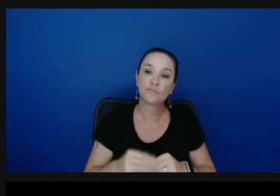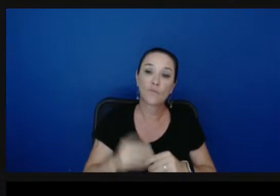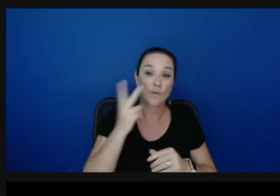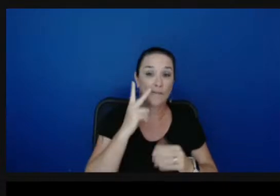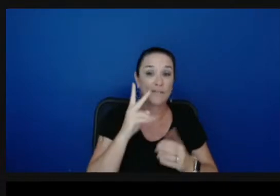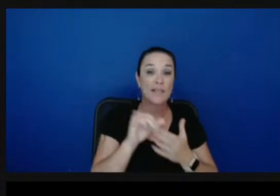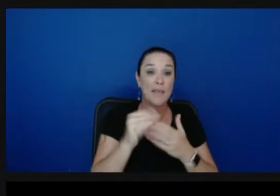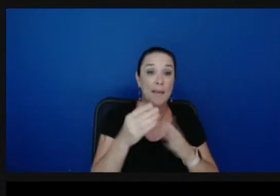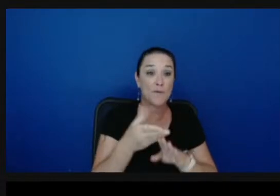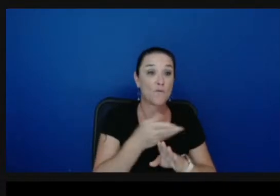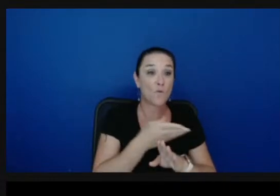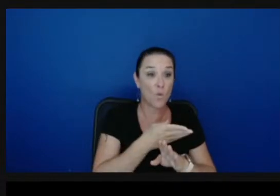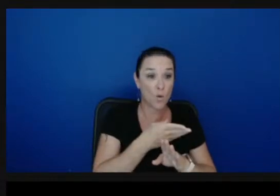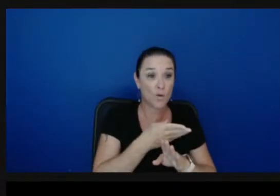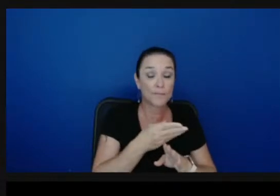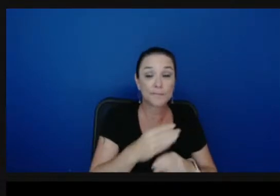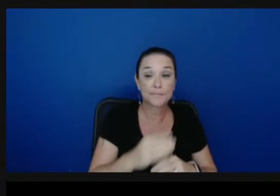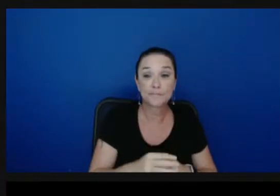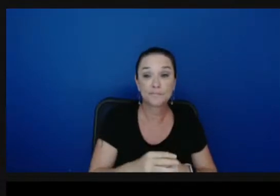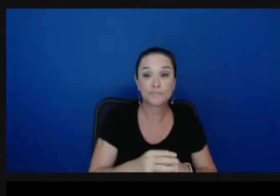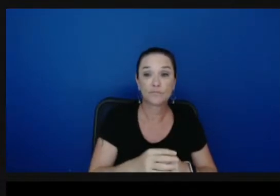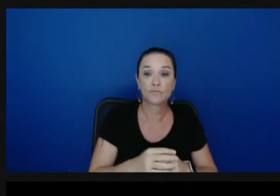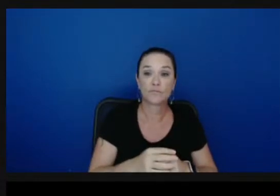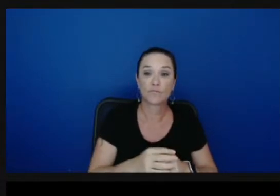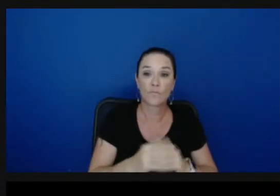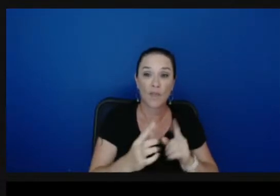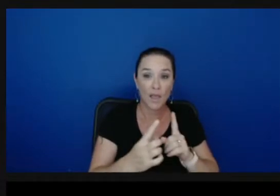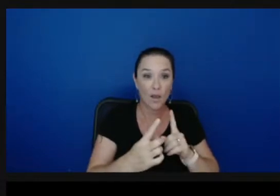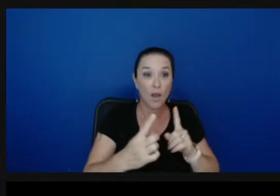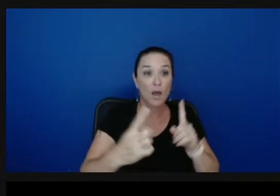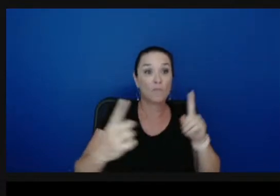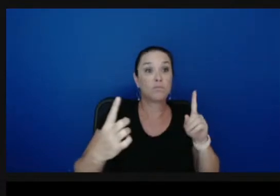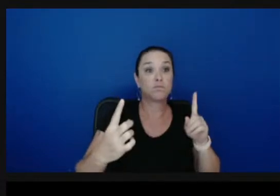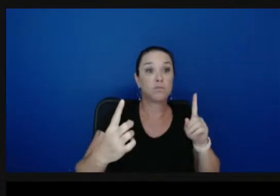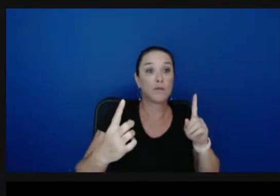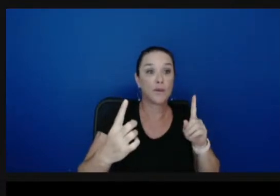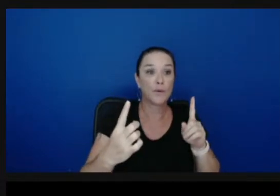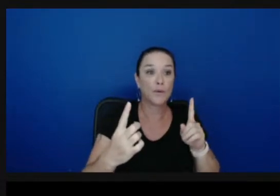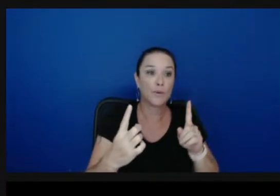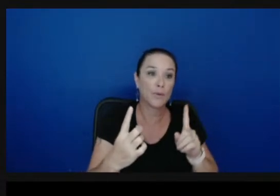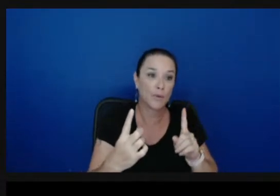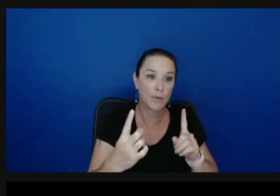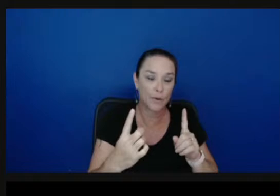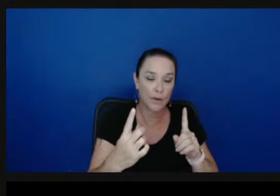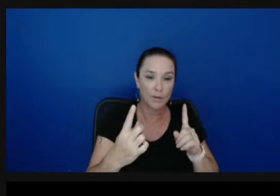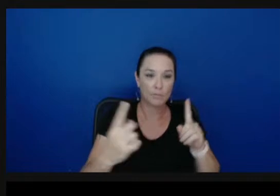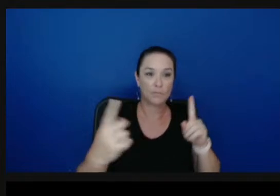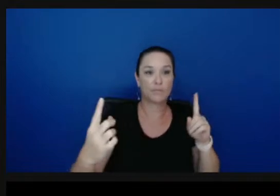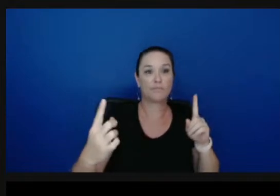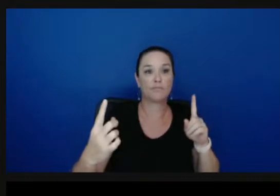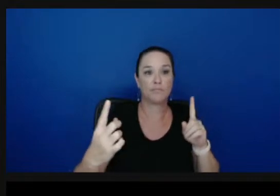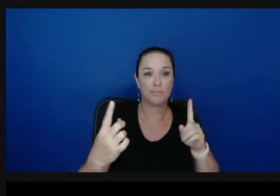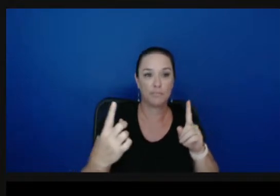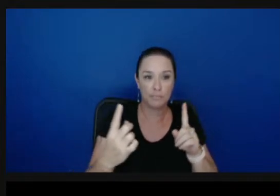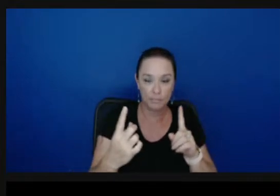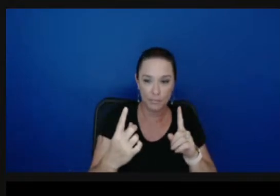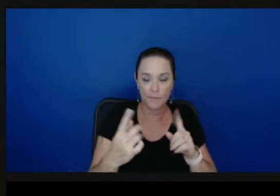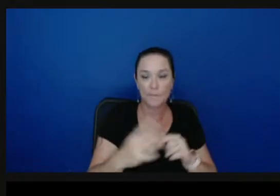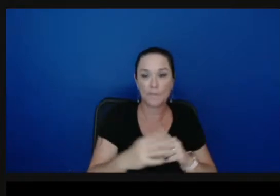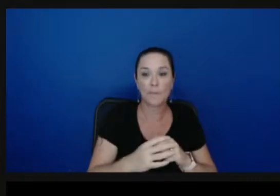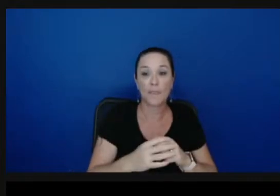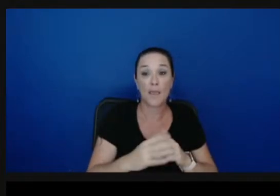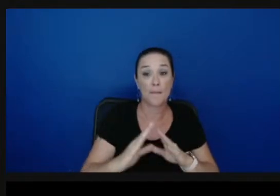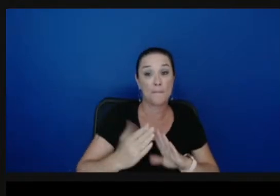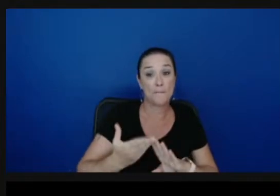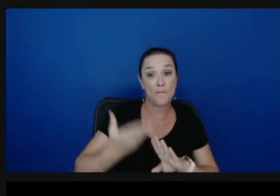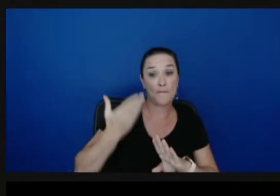before, where it's expanded more quickly at Hawaiian and then relaxed more so. And this in the past has corresponded